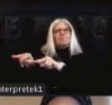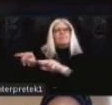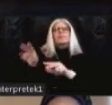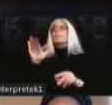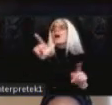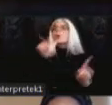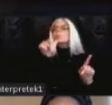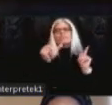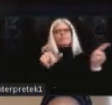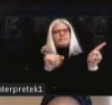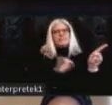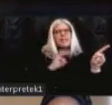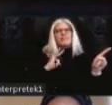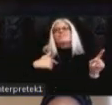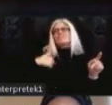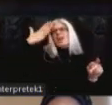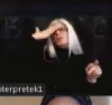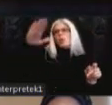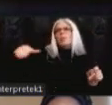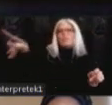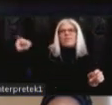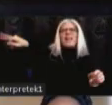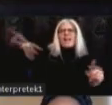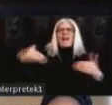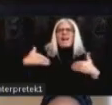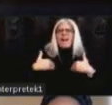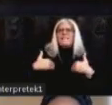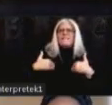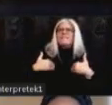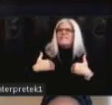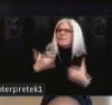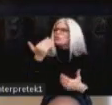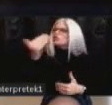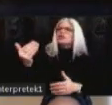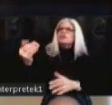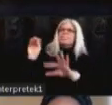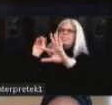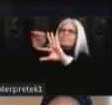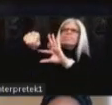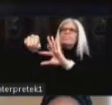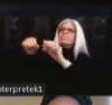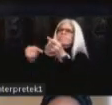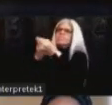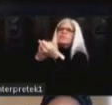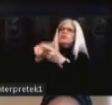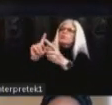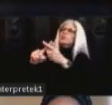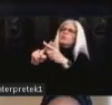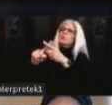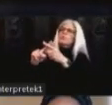I know they have a great input towards trying to interact